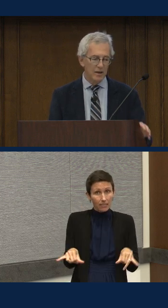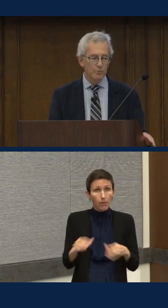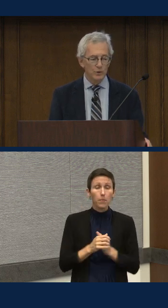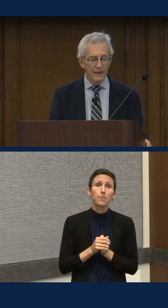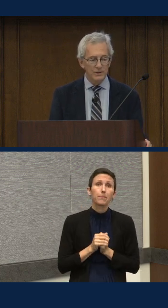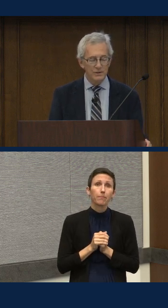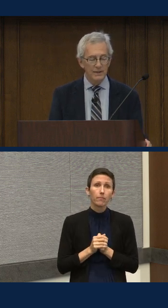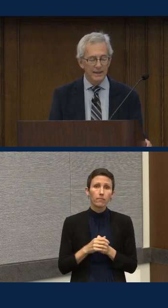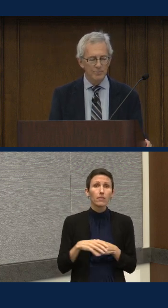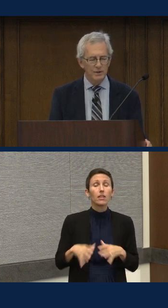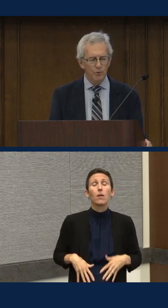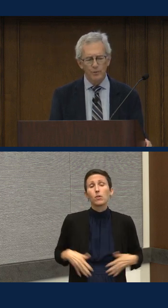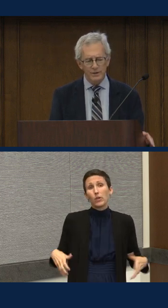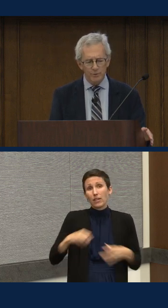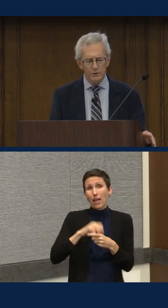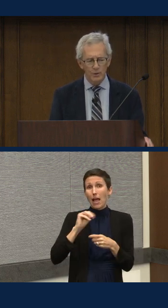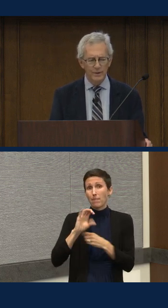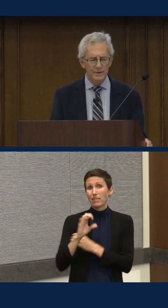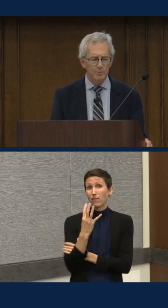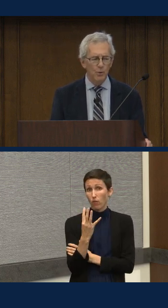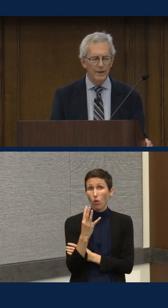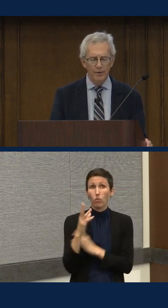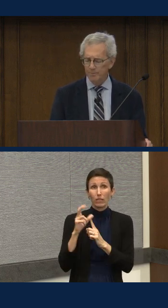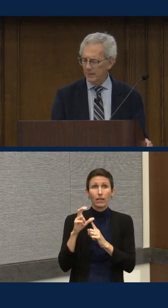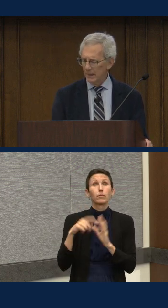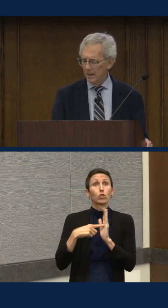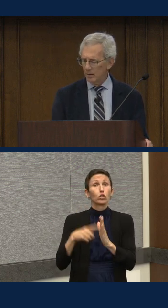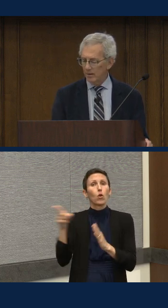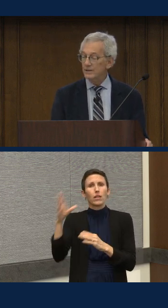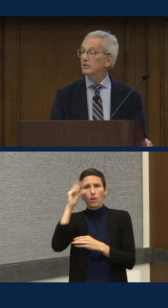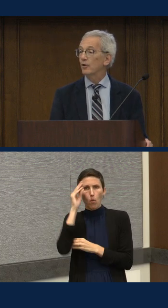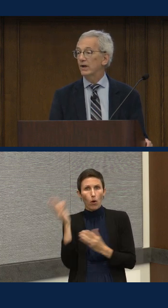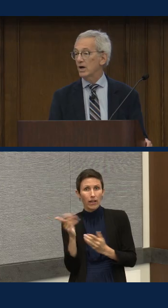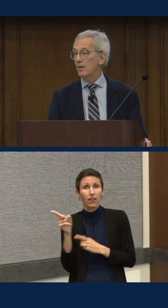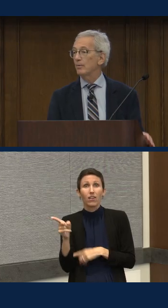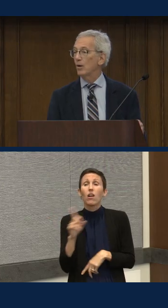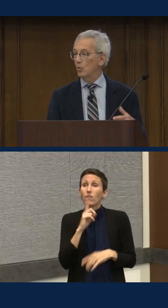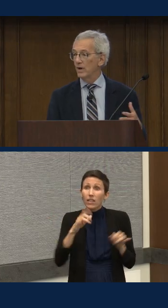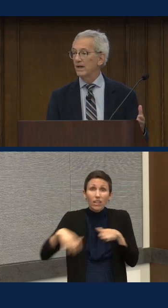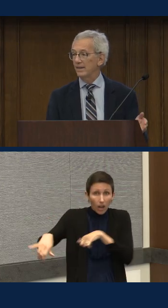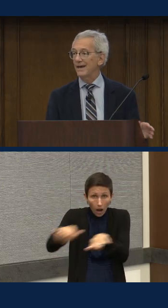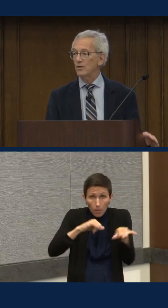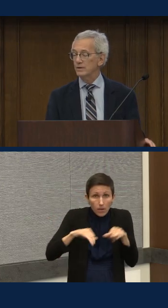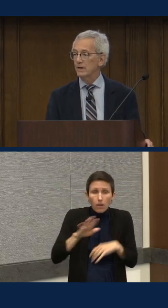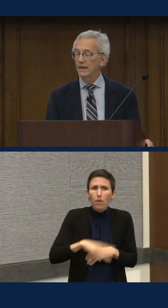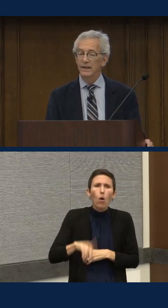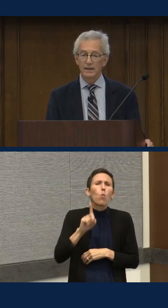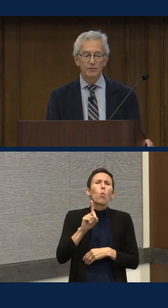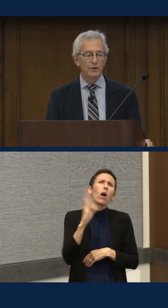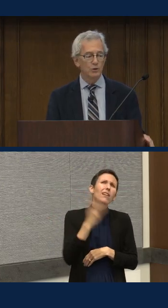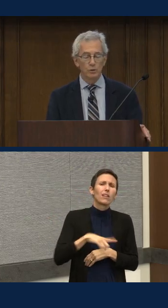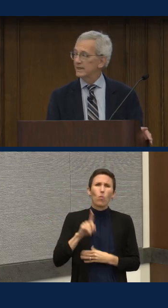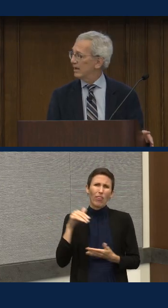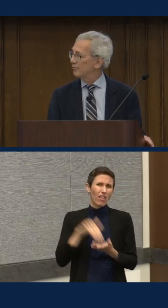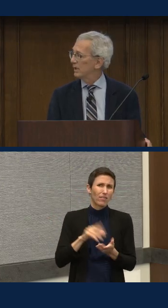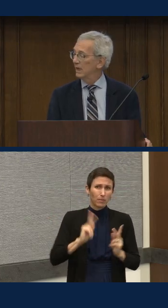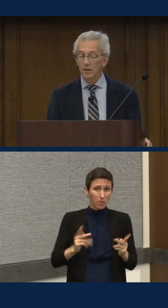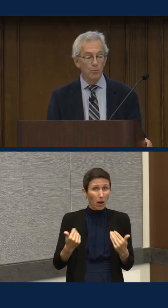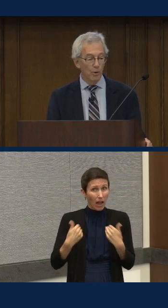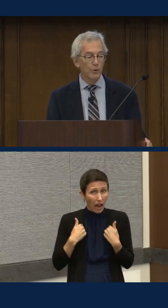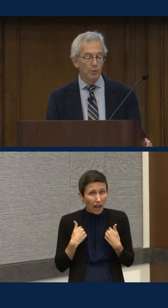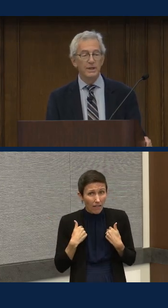fact, mutations in the MC4 receptor shown in this boy here are actually very common. About 1 in 1,000 individuals